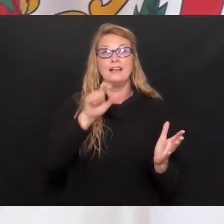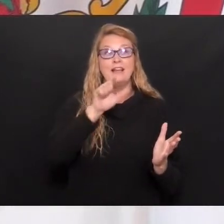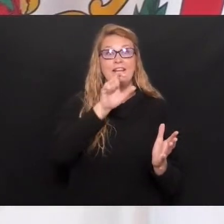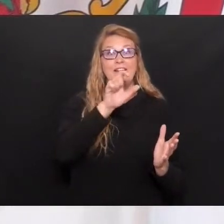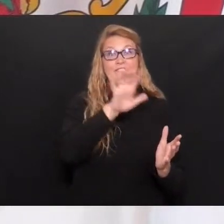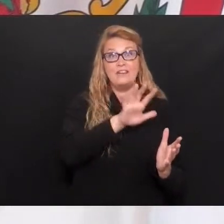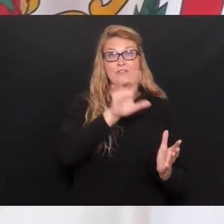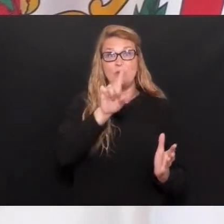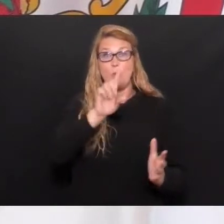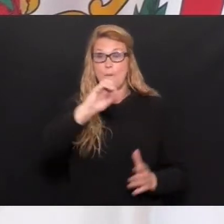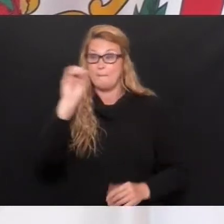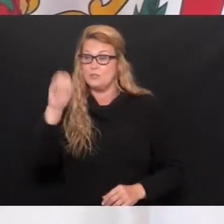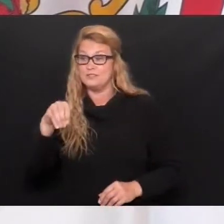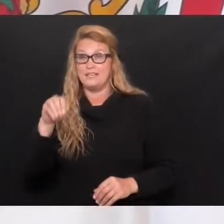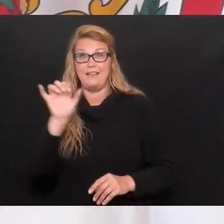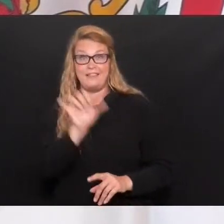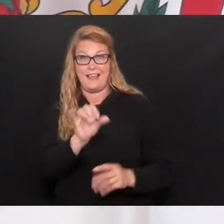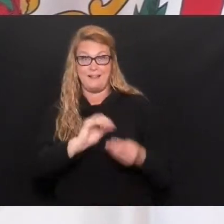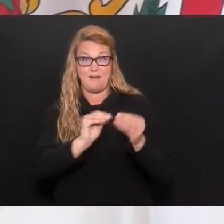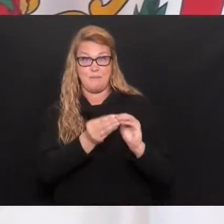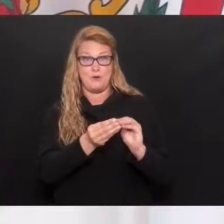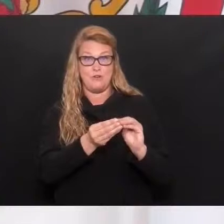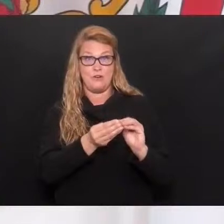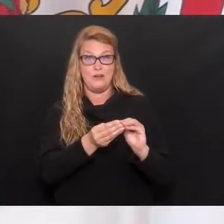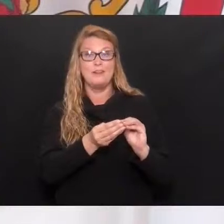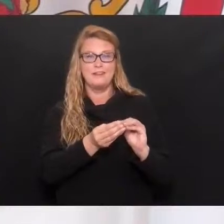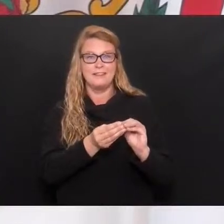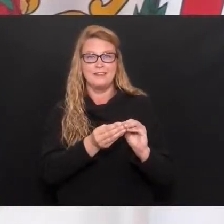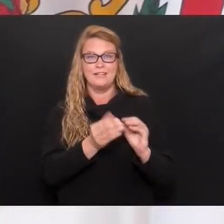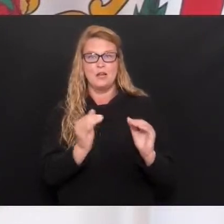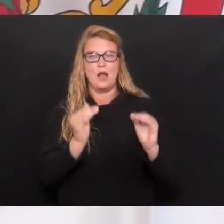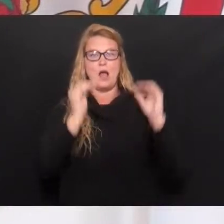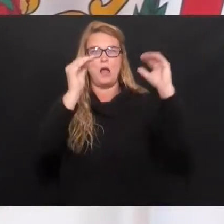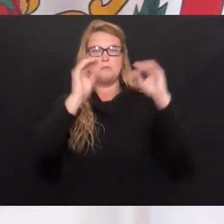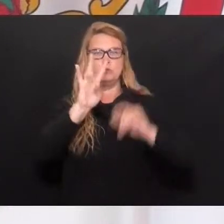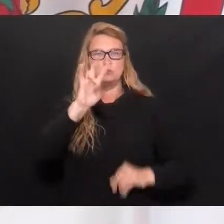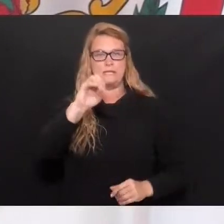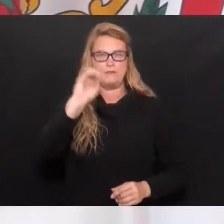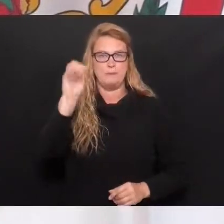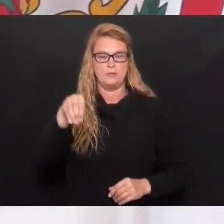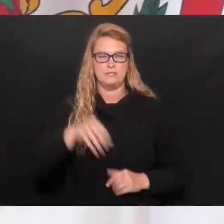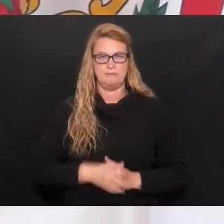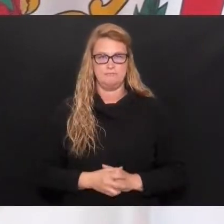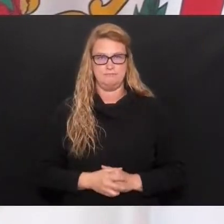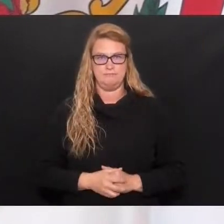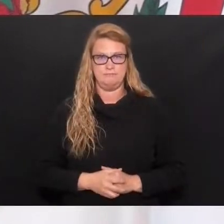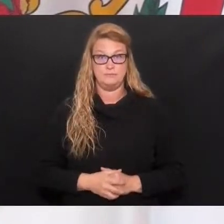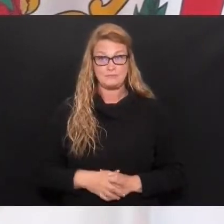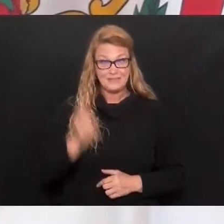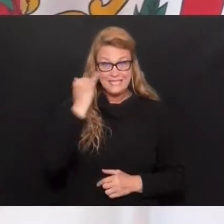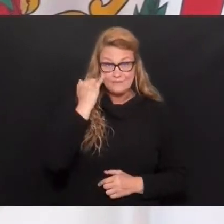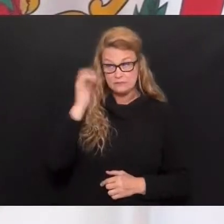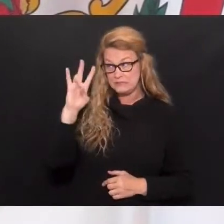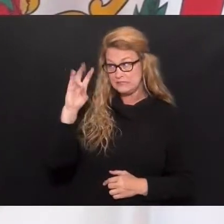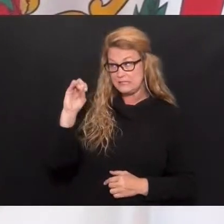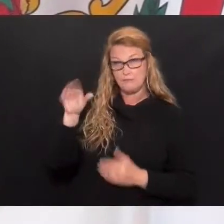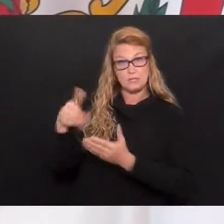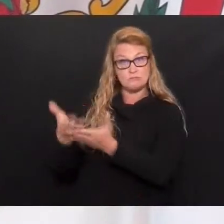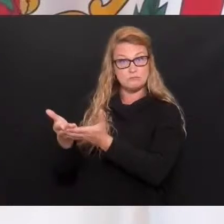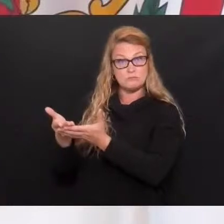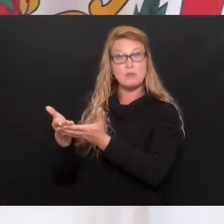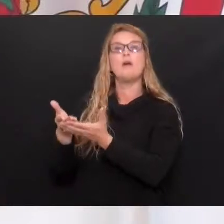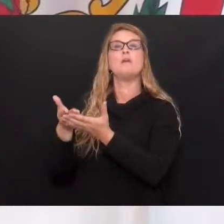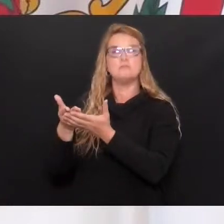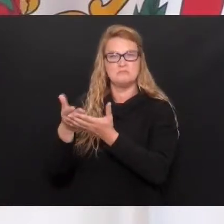51% number. We need to get that to 70. Now, if we can get that to 70, we'll